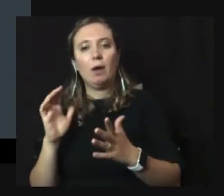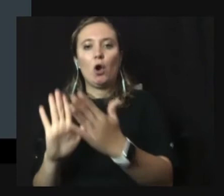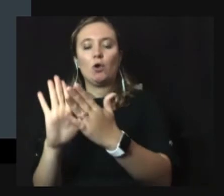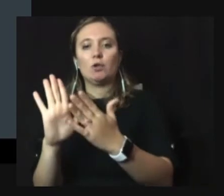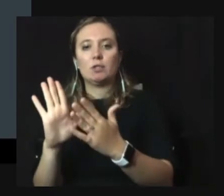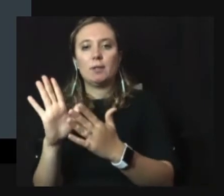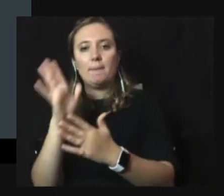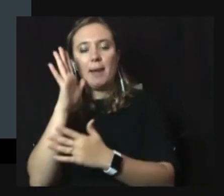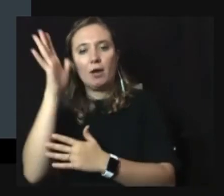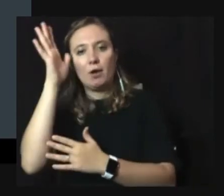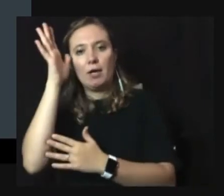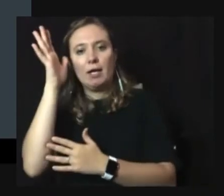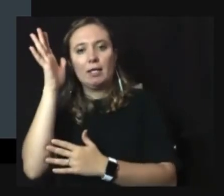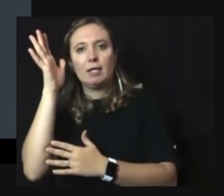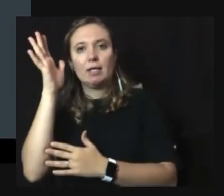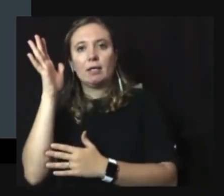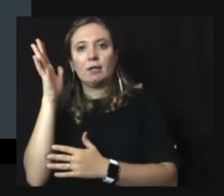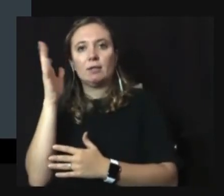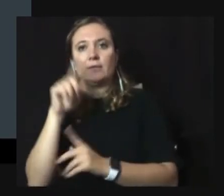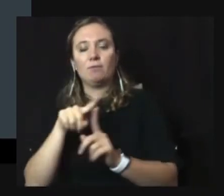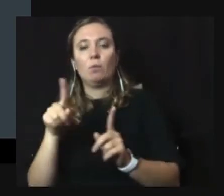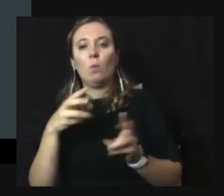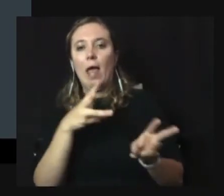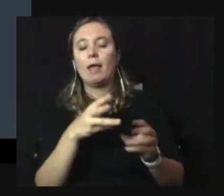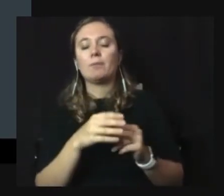benefit can be that